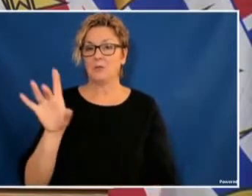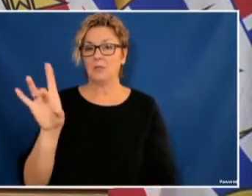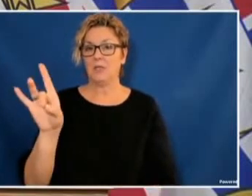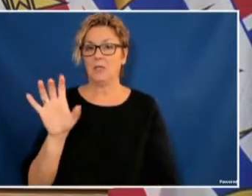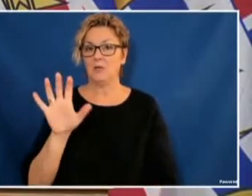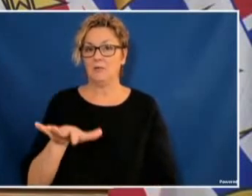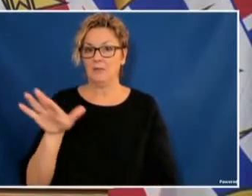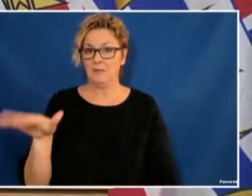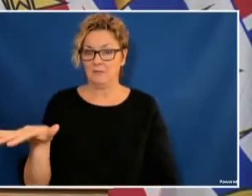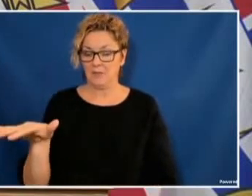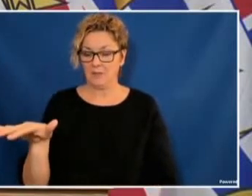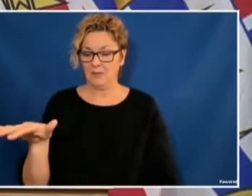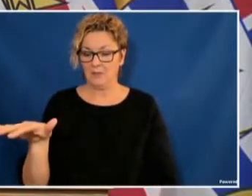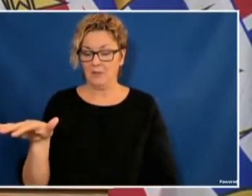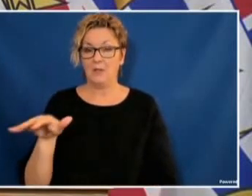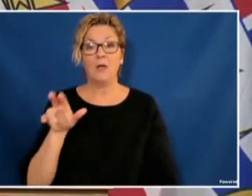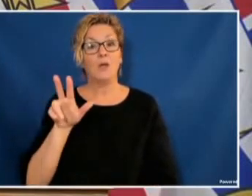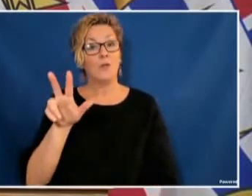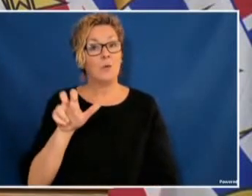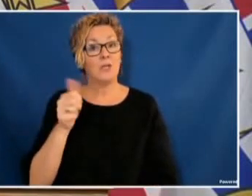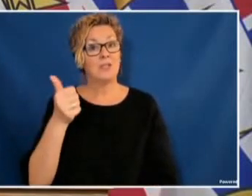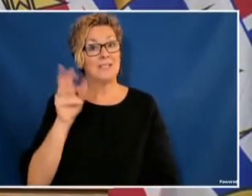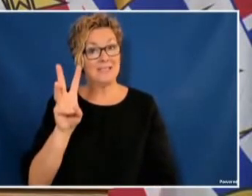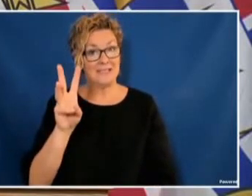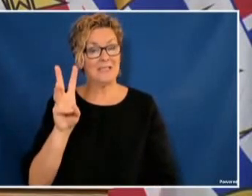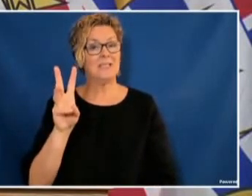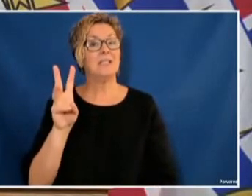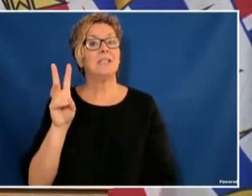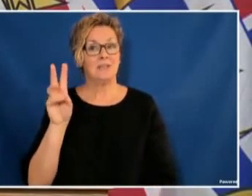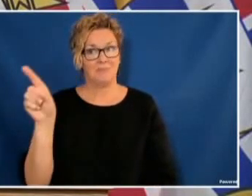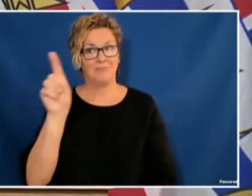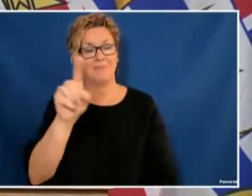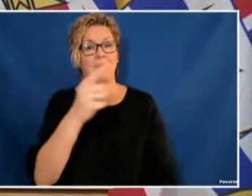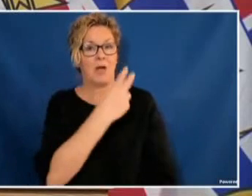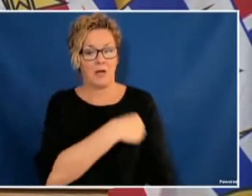people lived in also are mourning their loss this weekend.